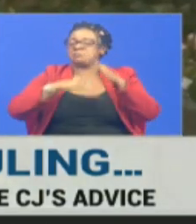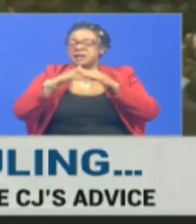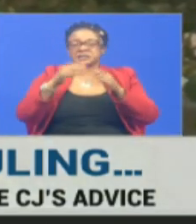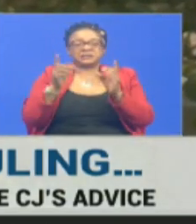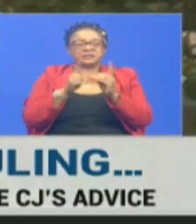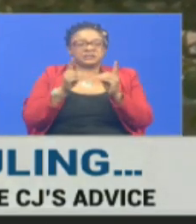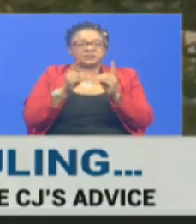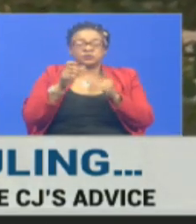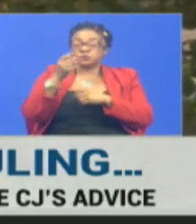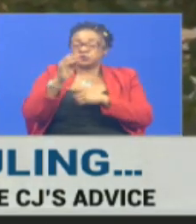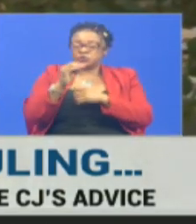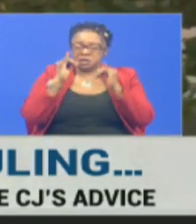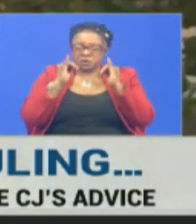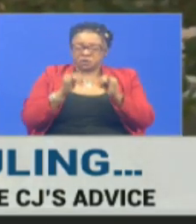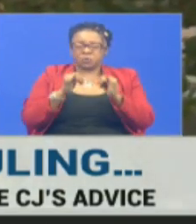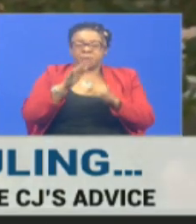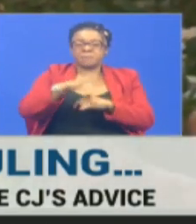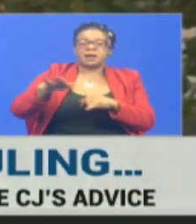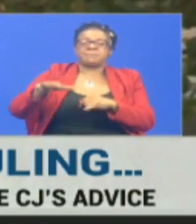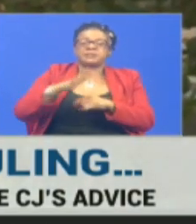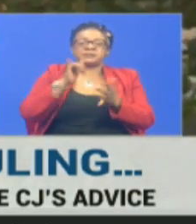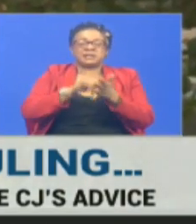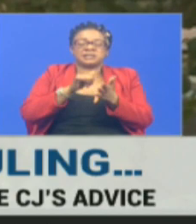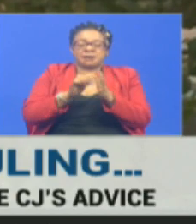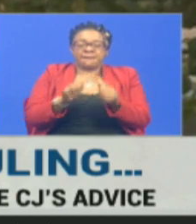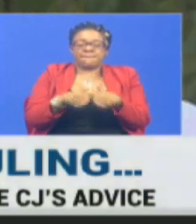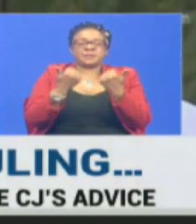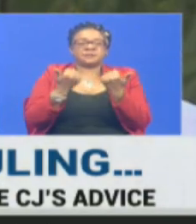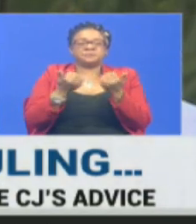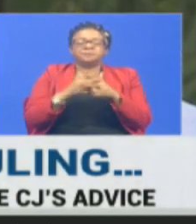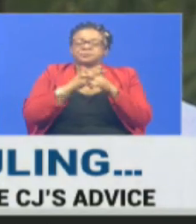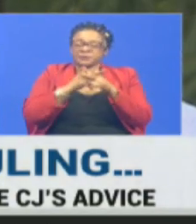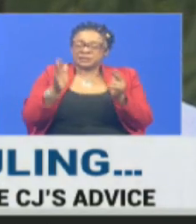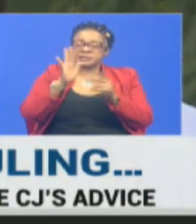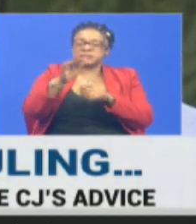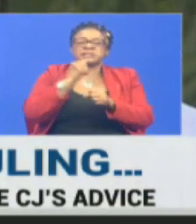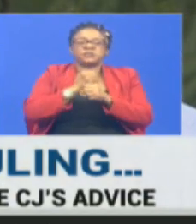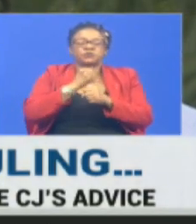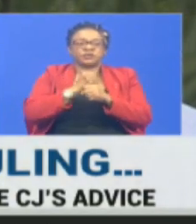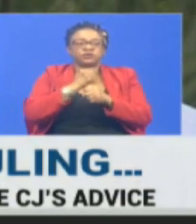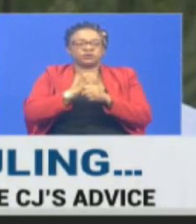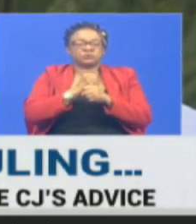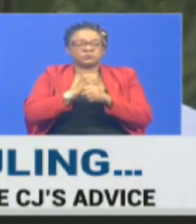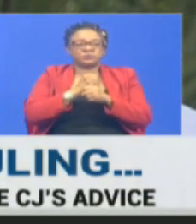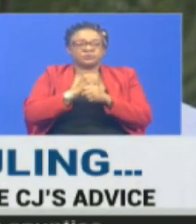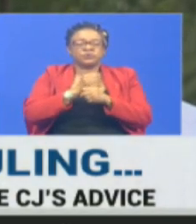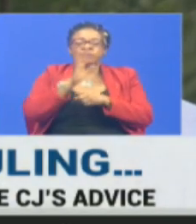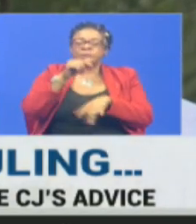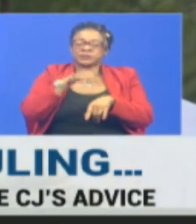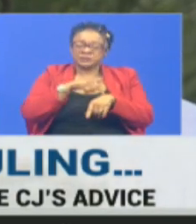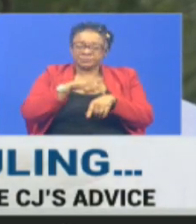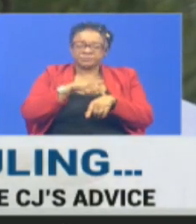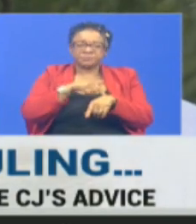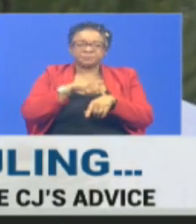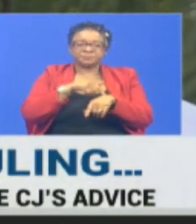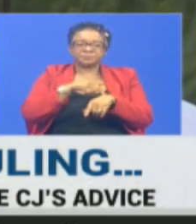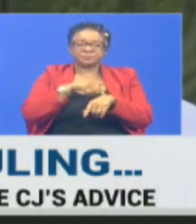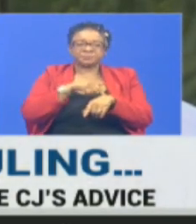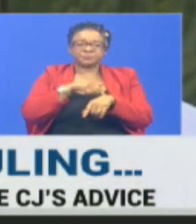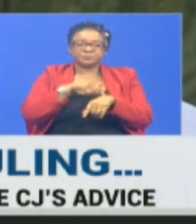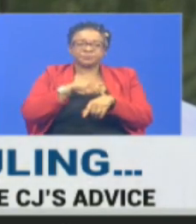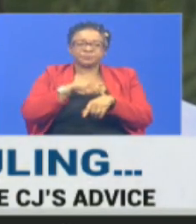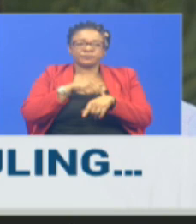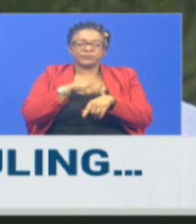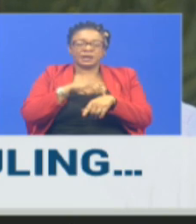And so the new Parliament that comes into play starts its duration from the time